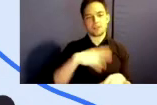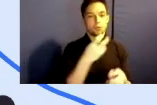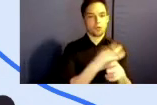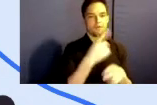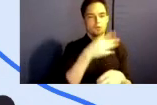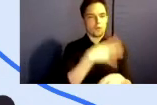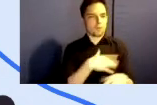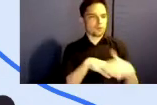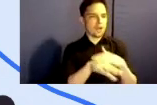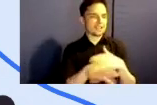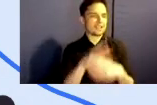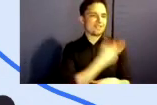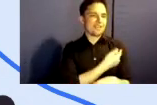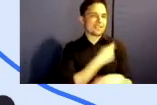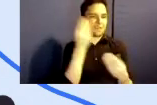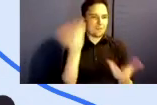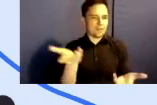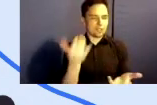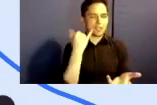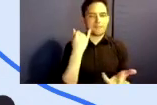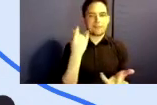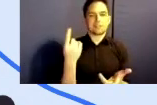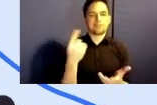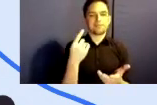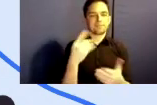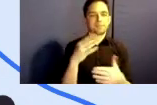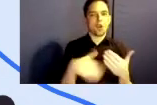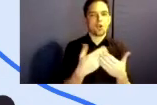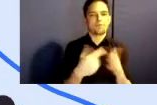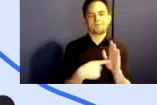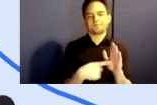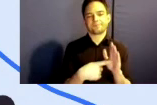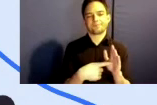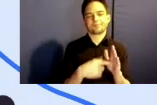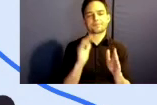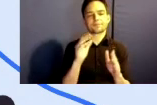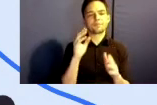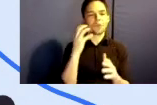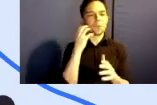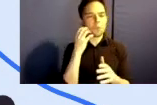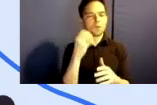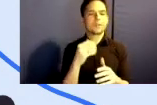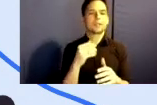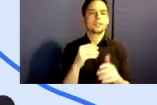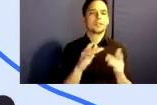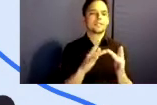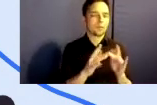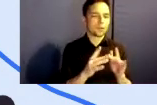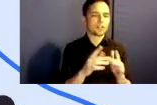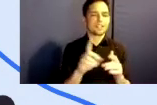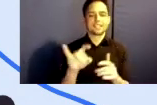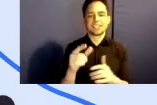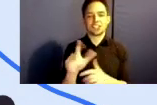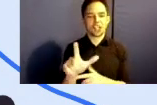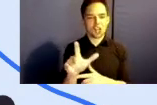access vaccination information if it's all, for example, are done through our mobile phones or networks and digital, or written,